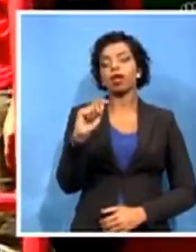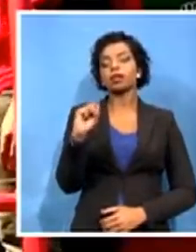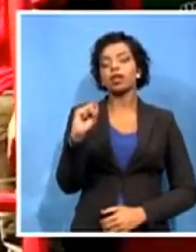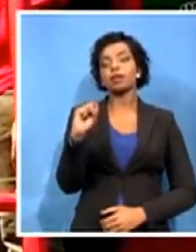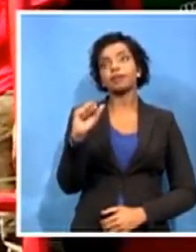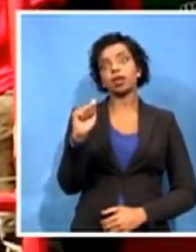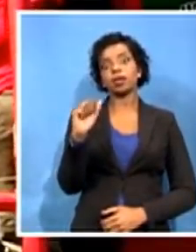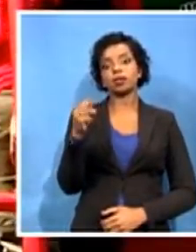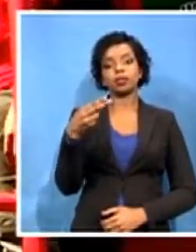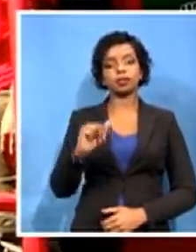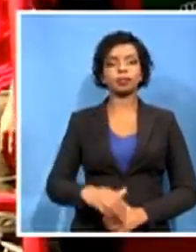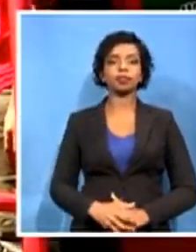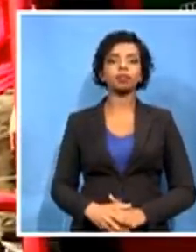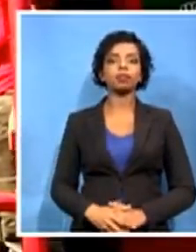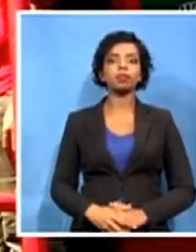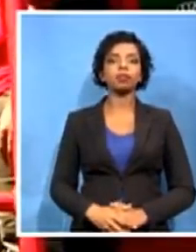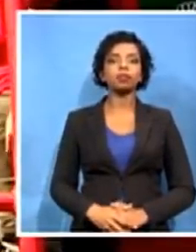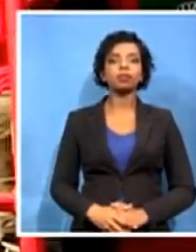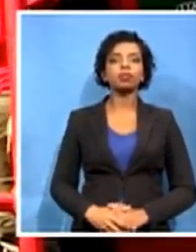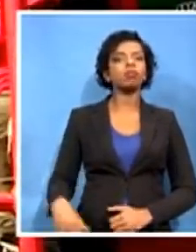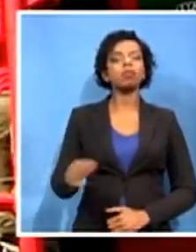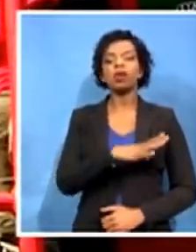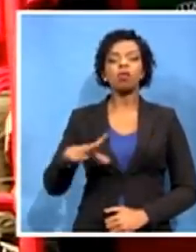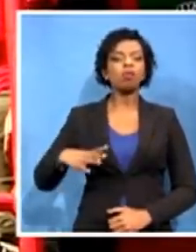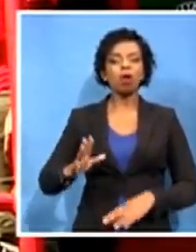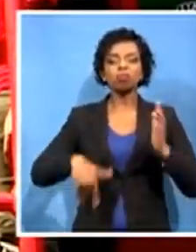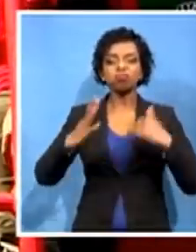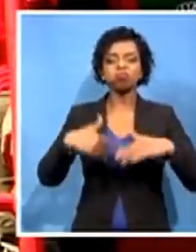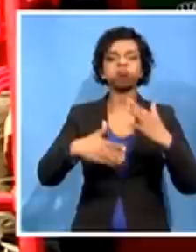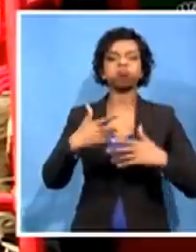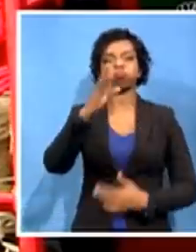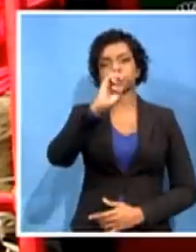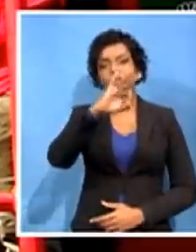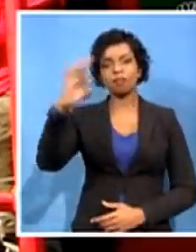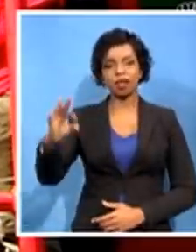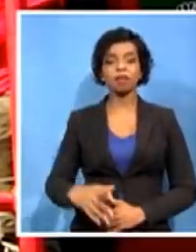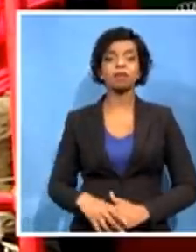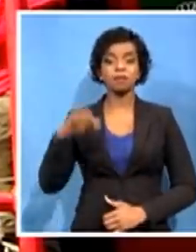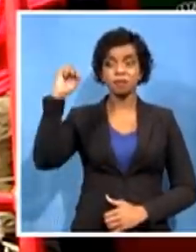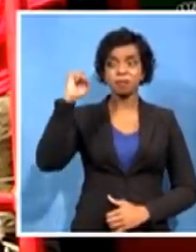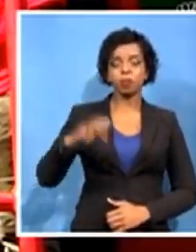Long live EFF, long live! Long live, long live EFF, long live! Long live.